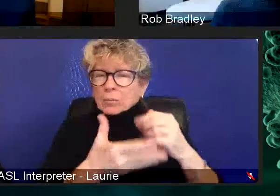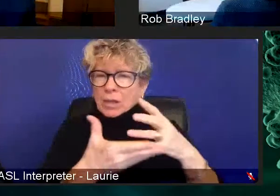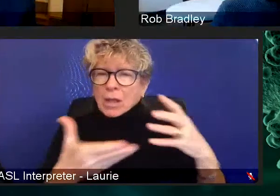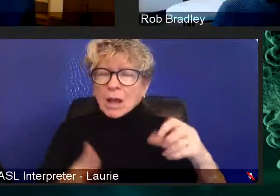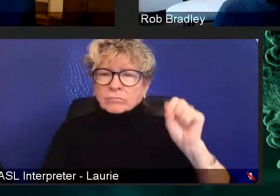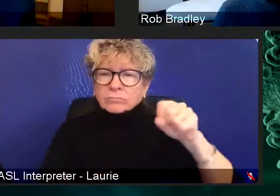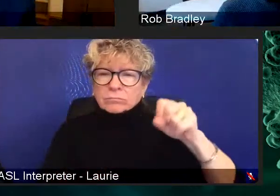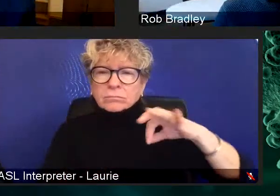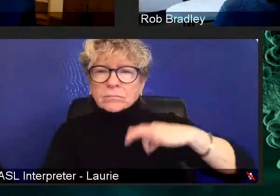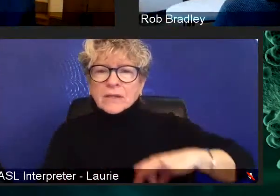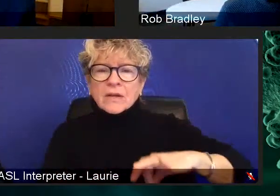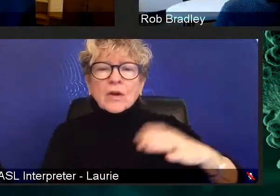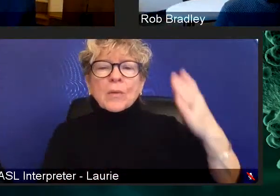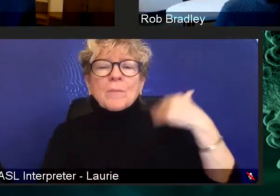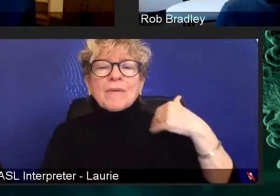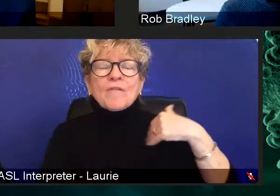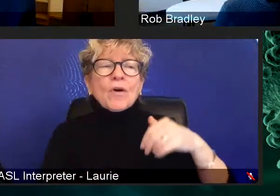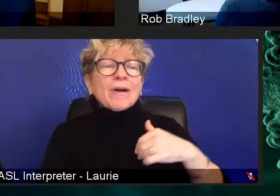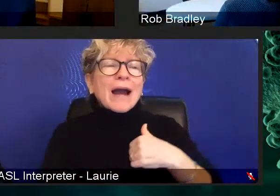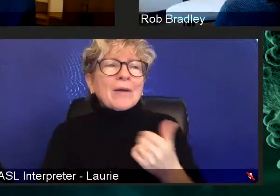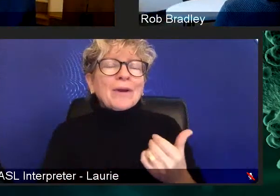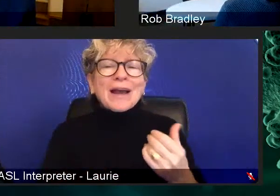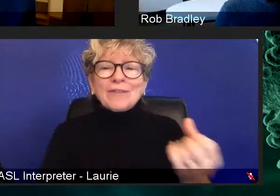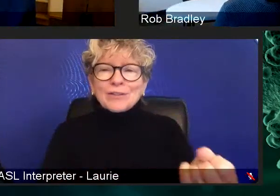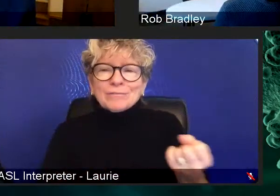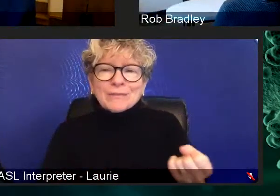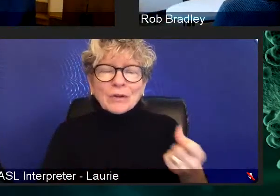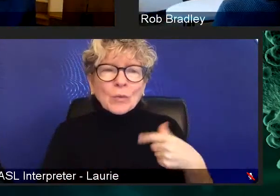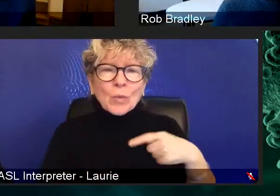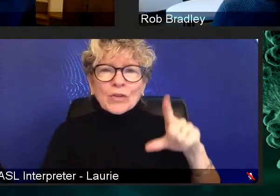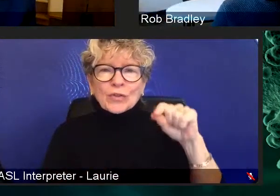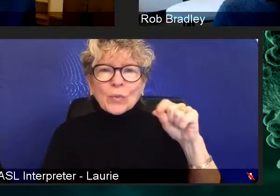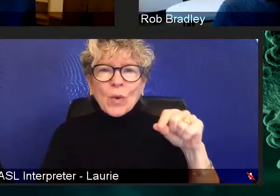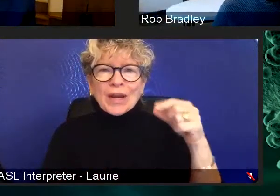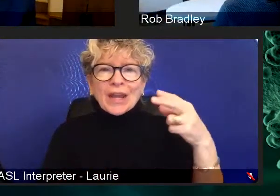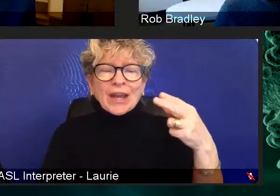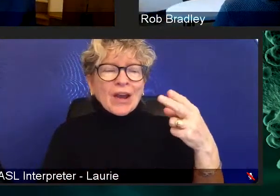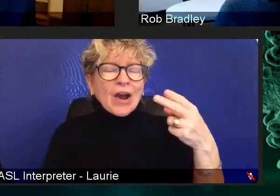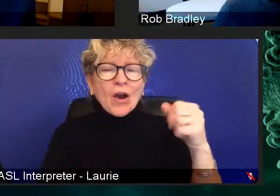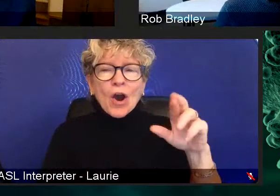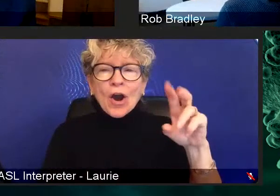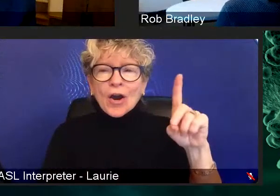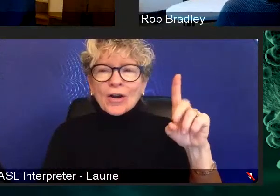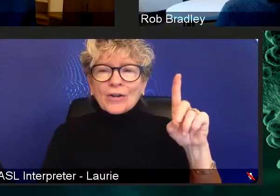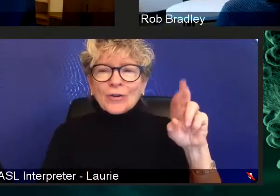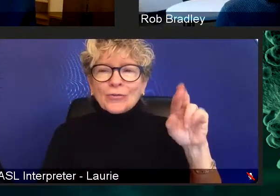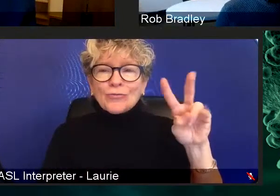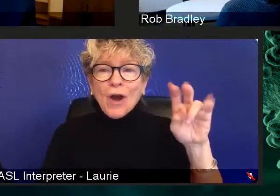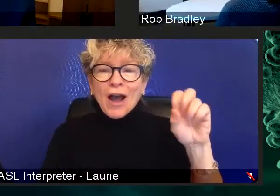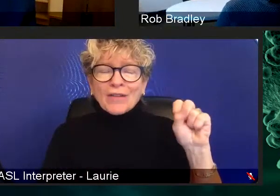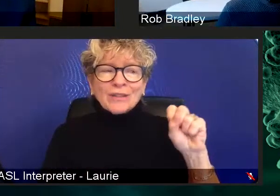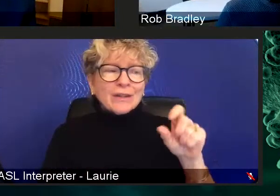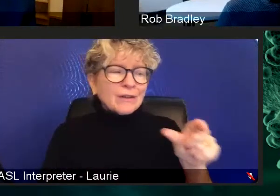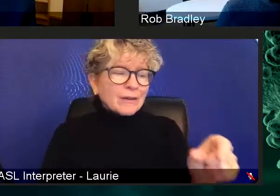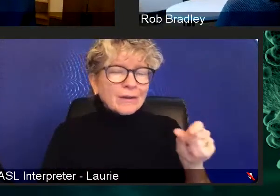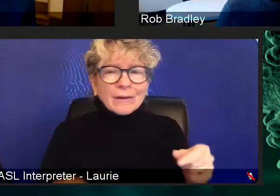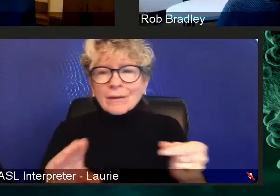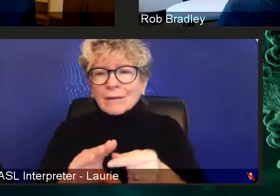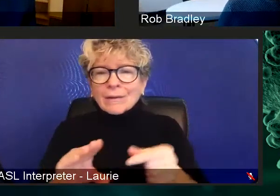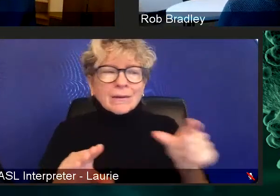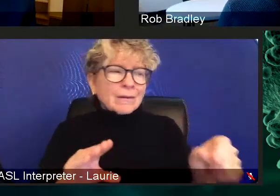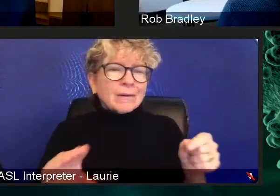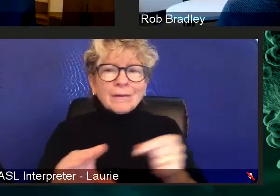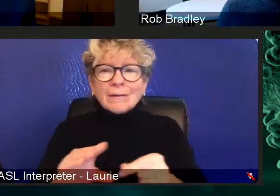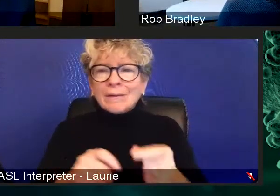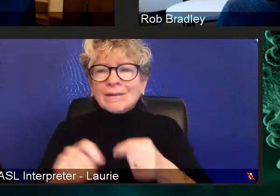a desk drawer with 20 hard drives in it. And now instead of that ridiculous setup where I plug in hard drive after hard drive into my computer, I